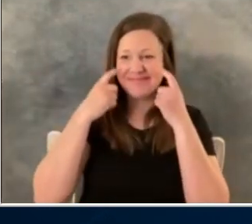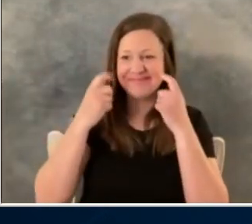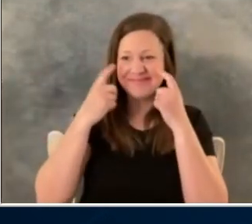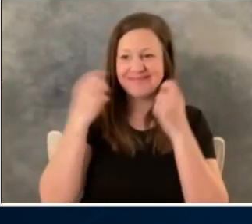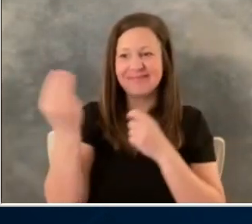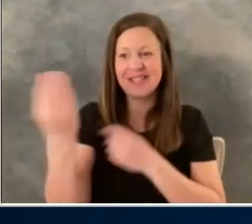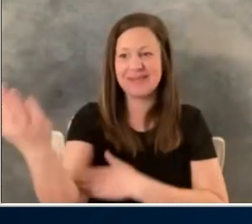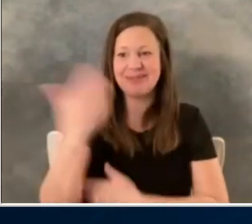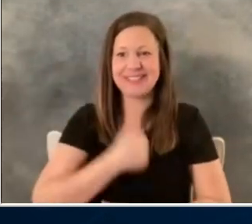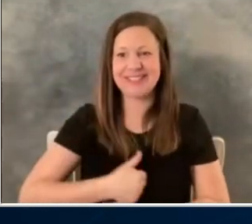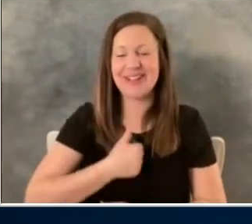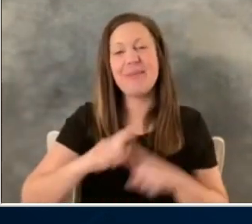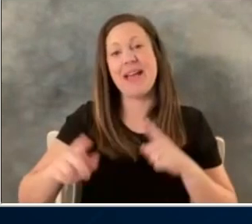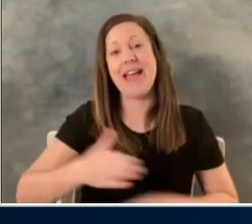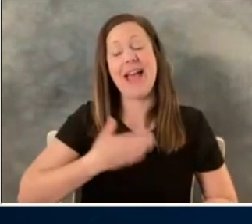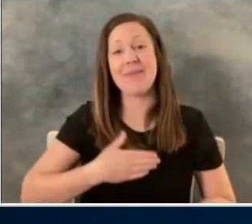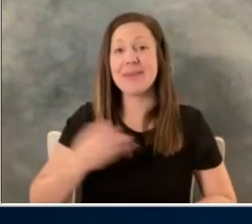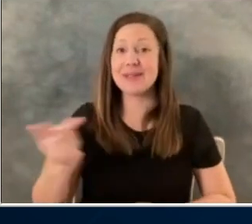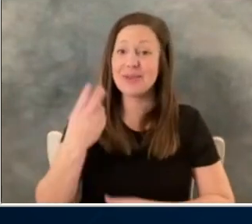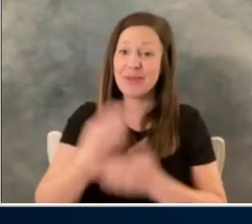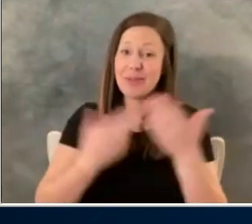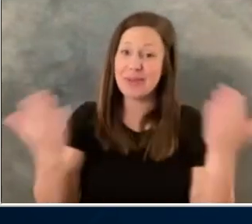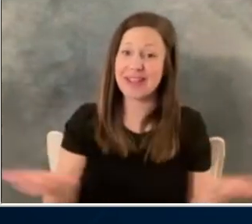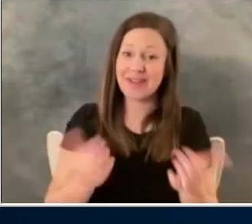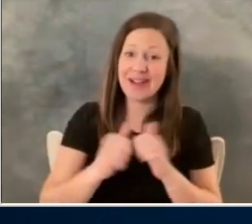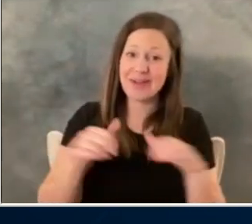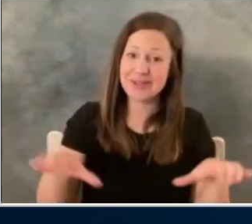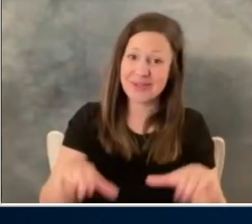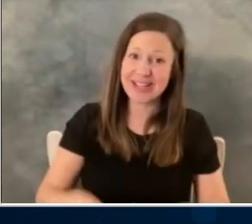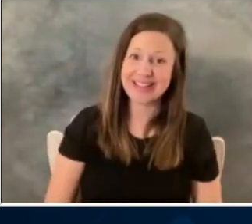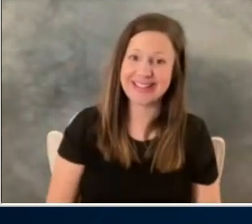to have you both with us. How are you both doing?